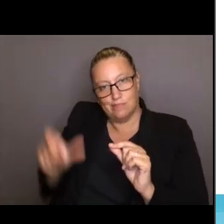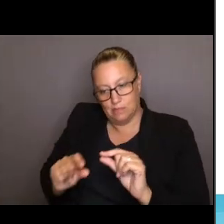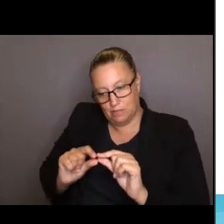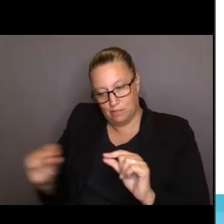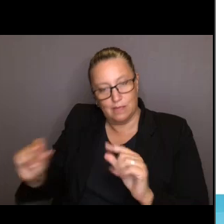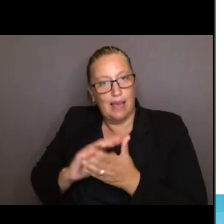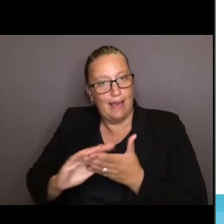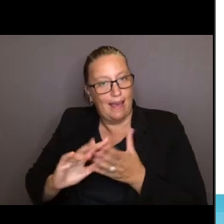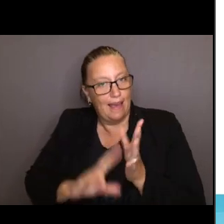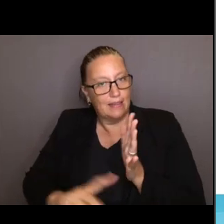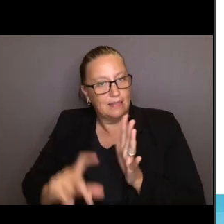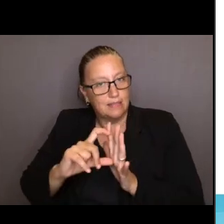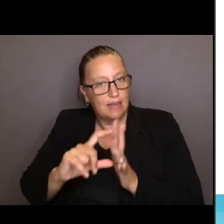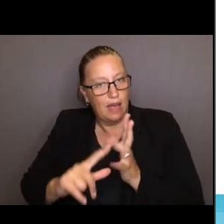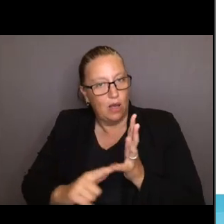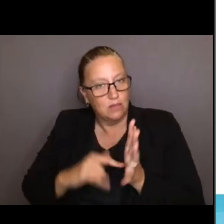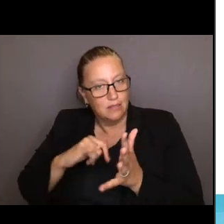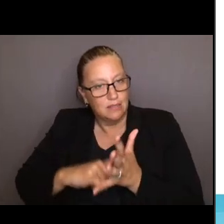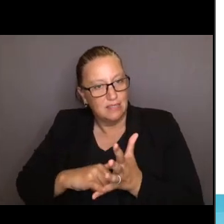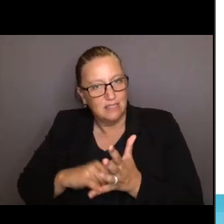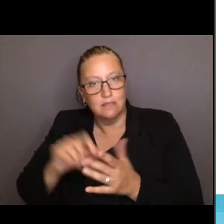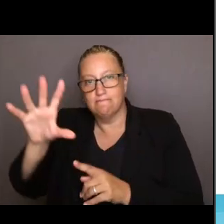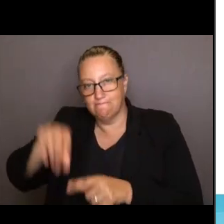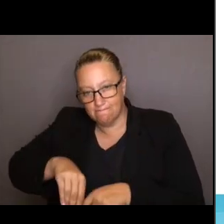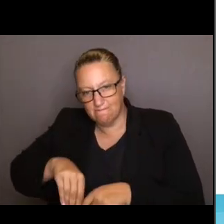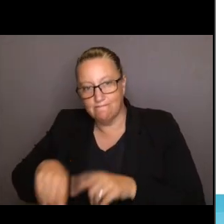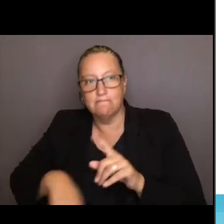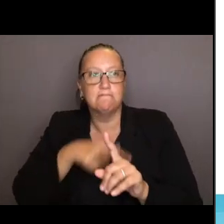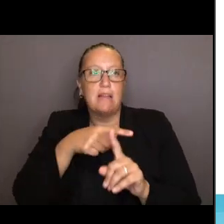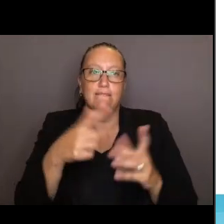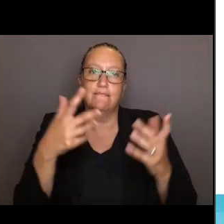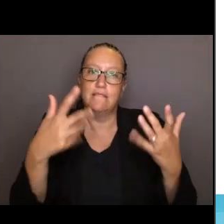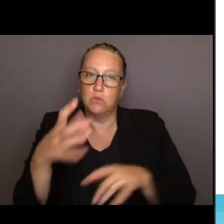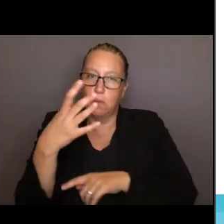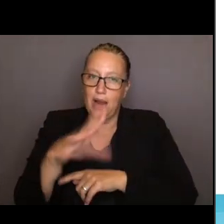also send a copy of those with the email after the webinar.